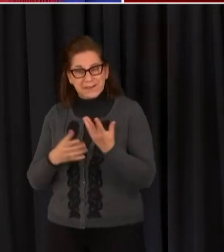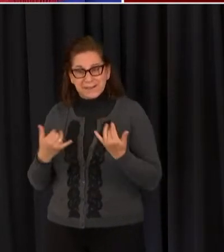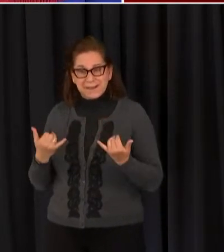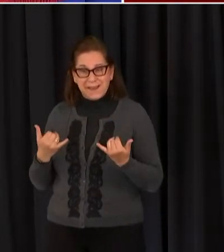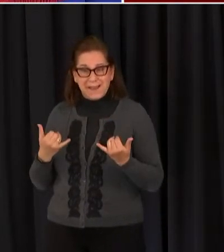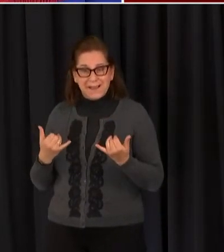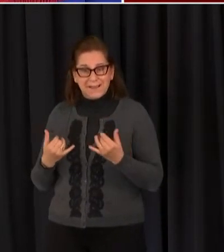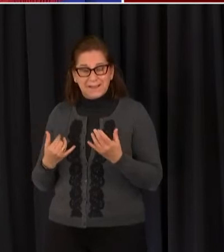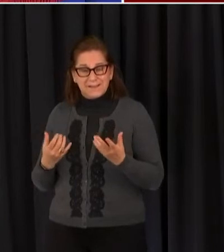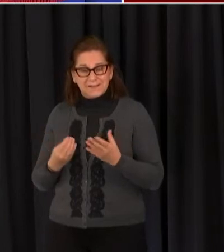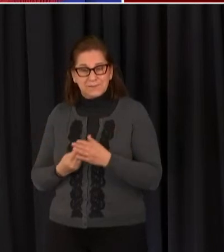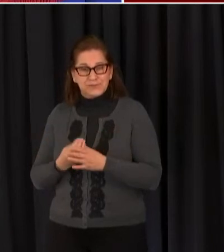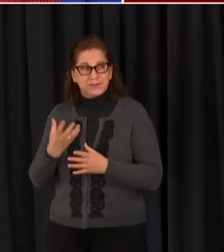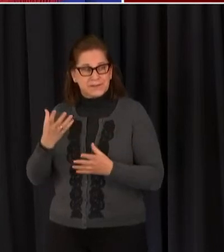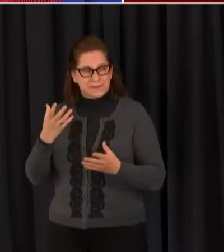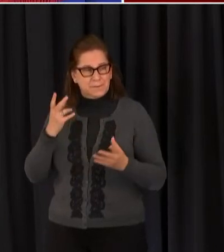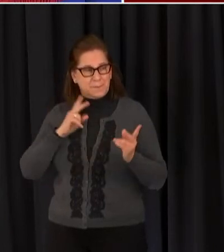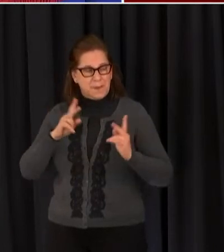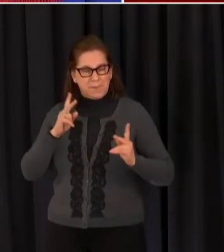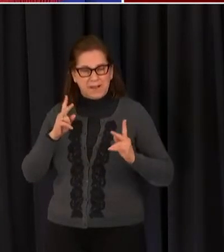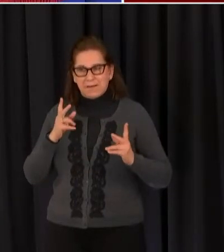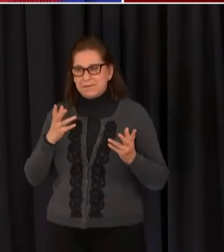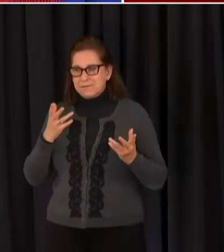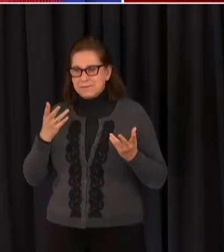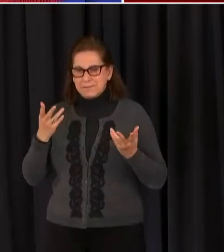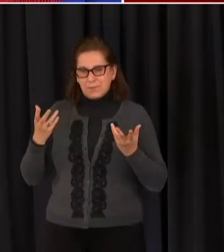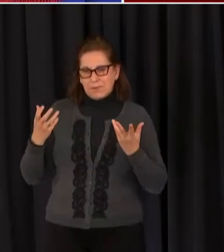evolves, as we get later into the calendar,